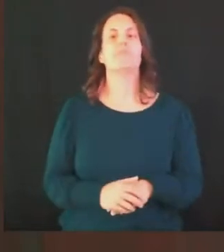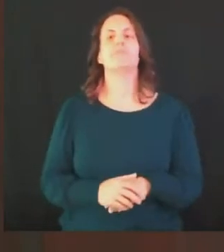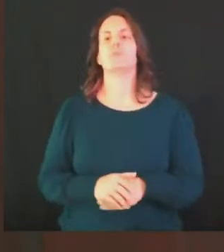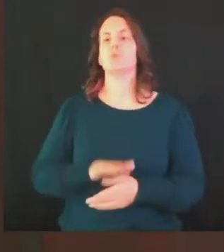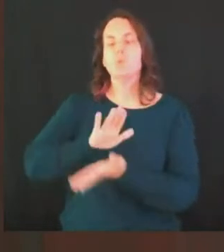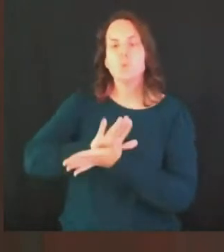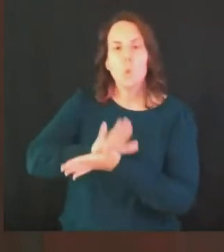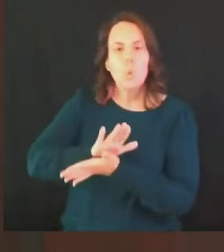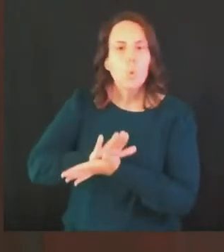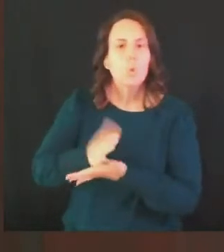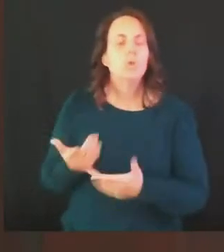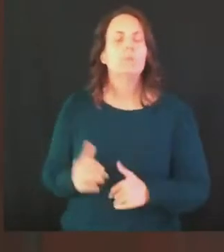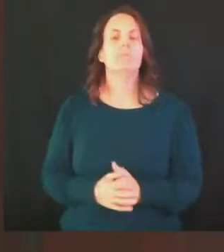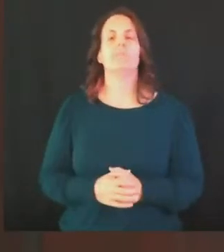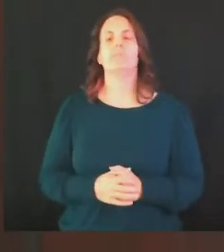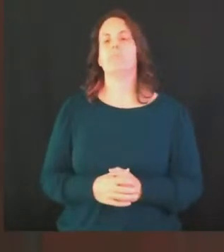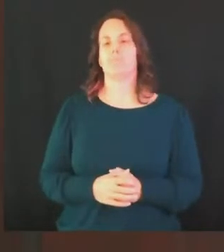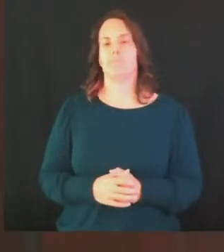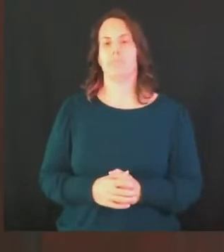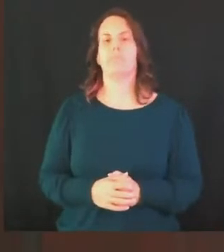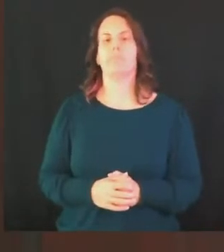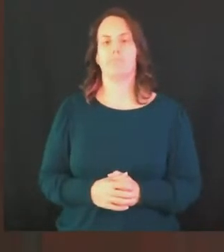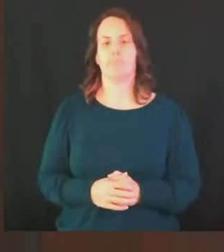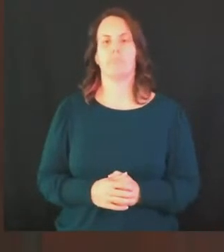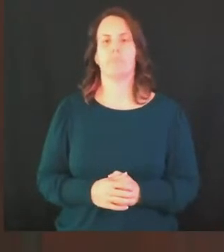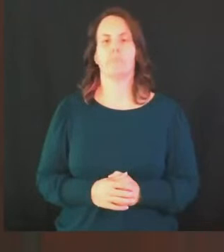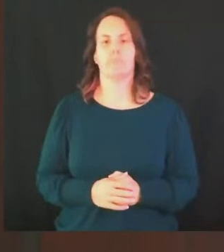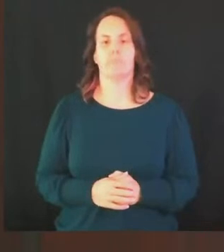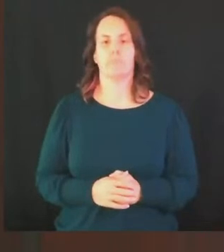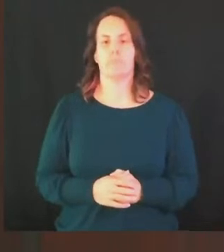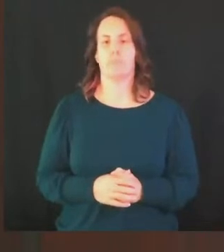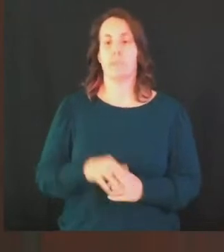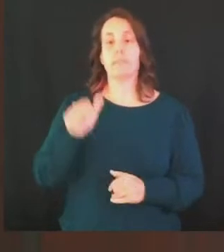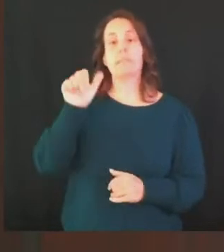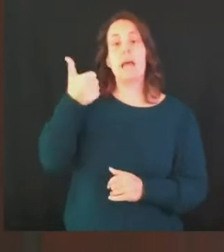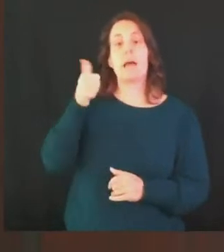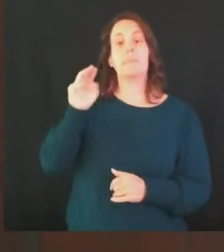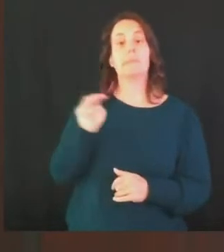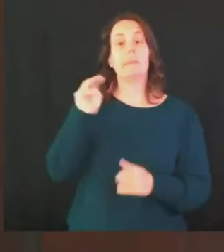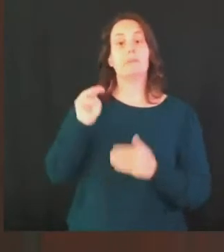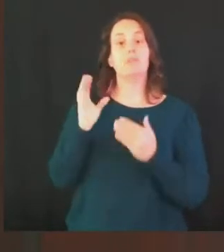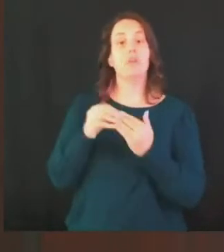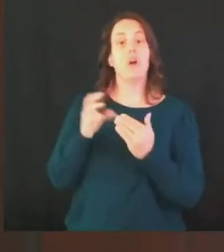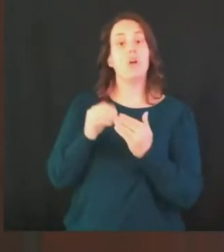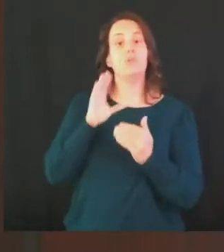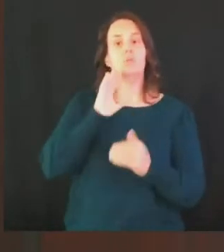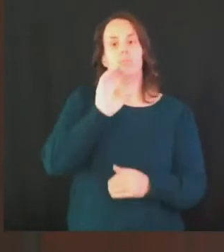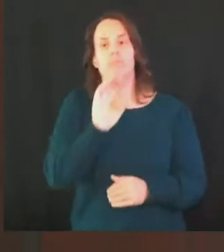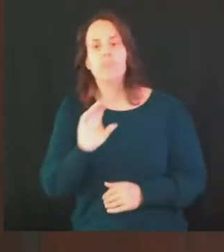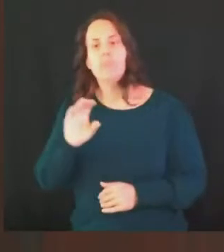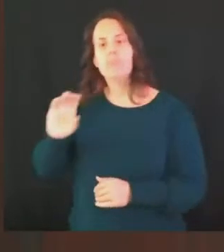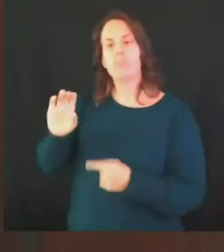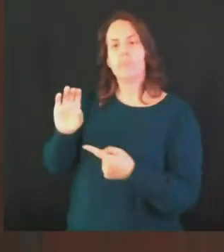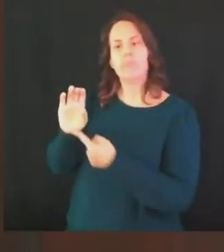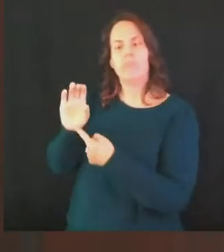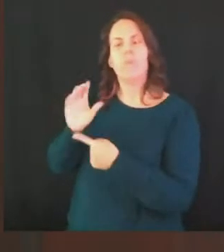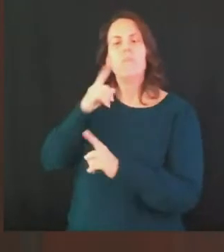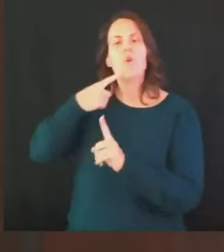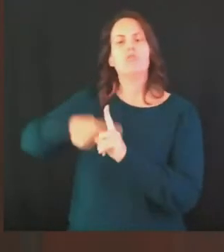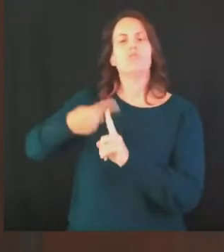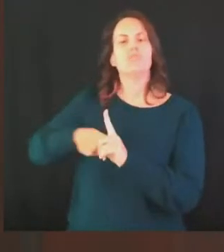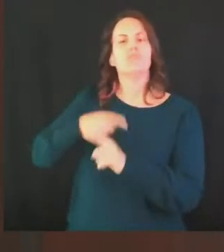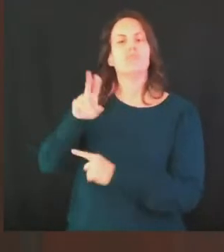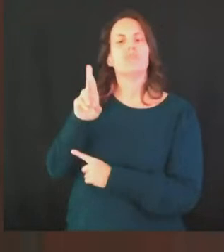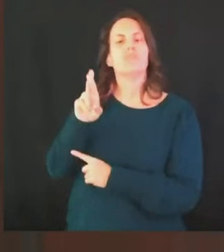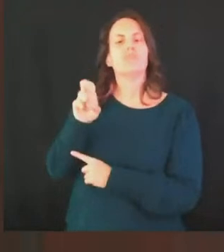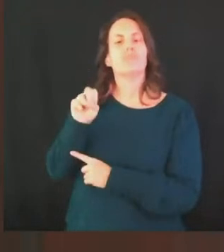pandemic. $10 million for the Wisconsin Rental Assistance Program, in addition to the $25 million previously